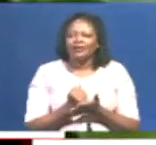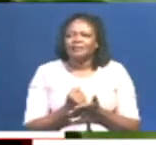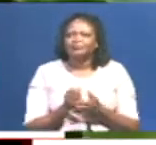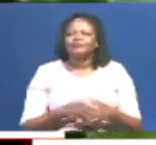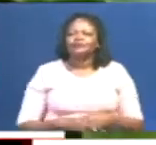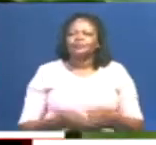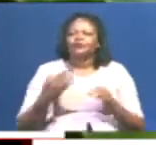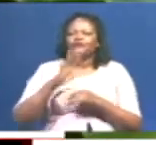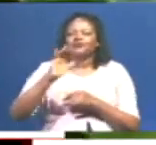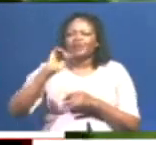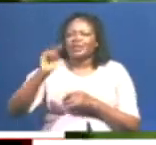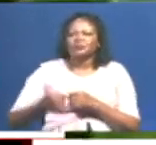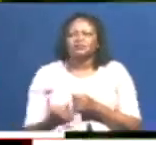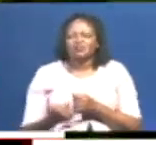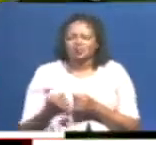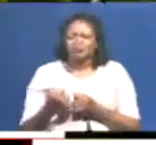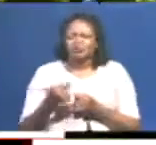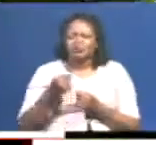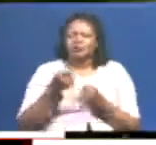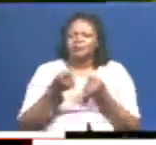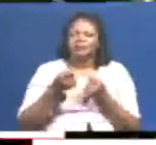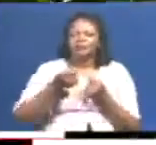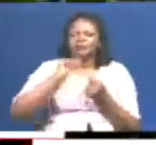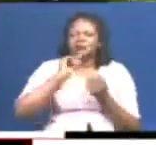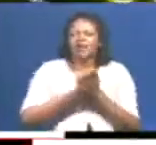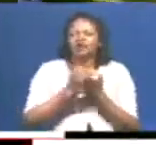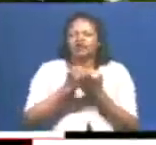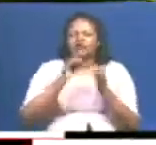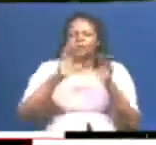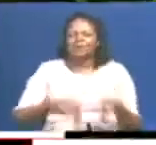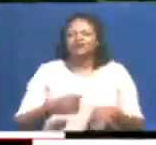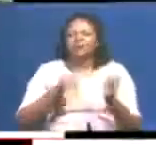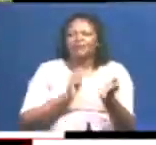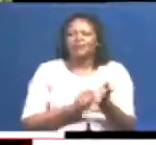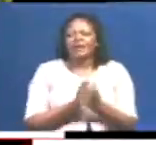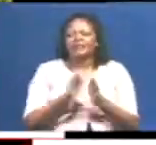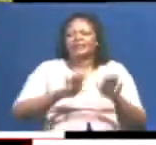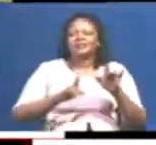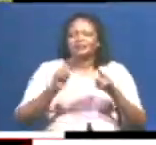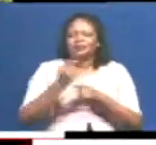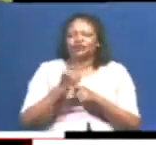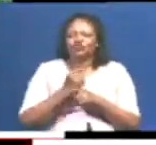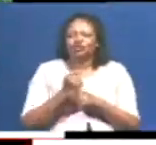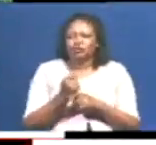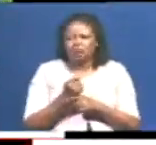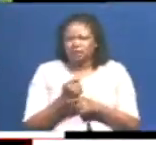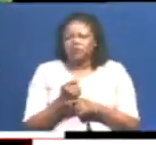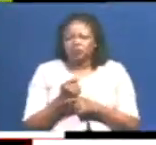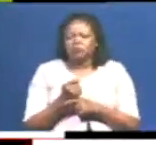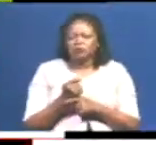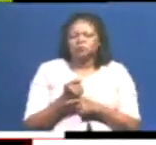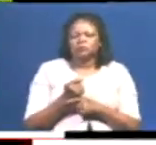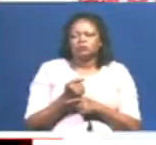over 50,000 tea and coffee farmers from the county of Embu and Kirinyaga are said to be trained on crop diversification by the